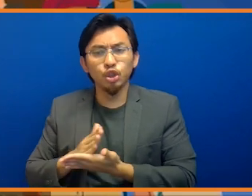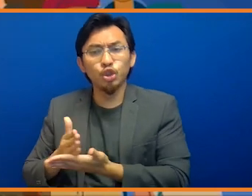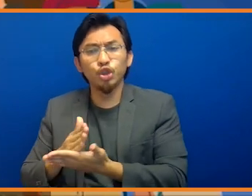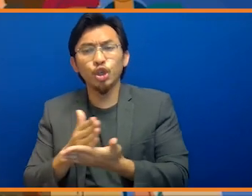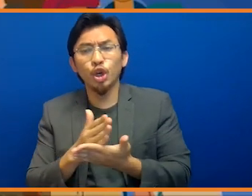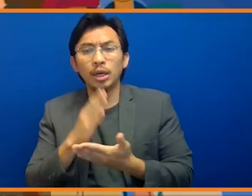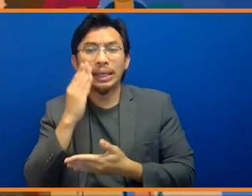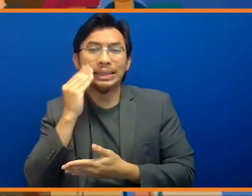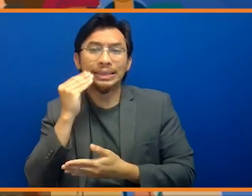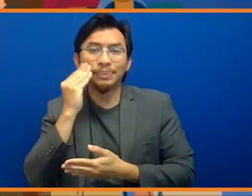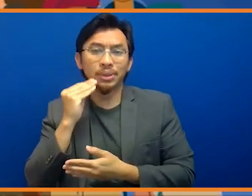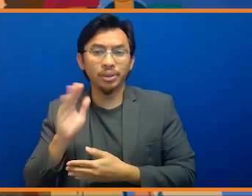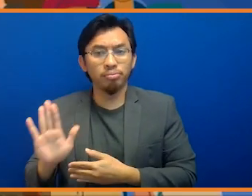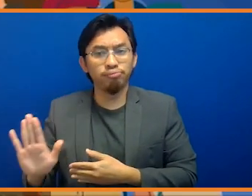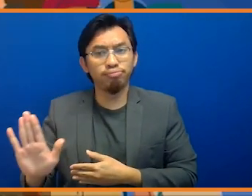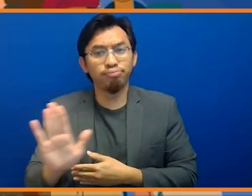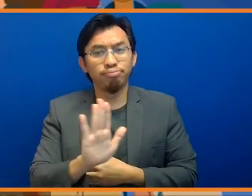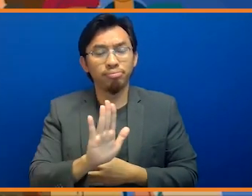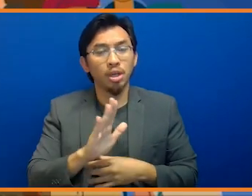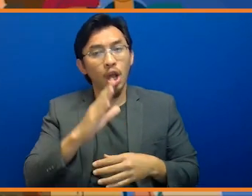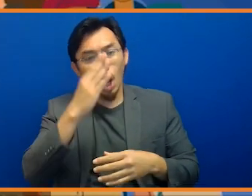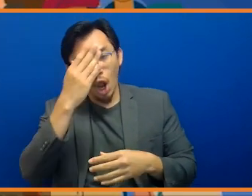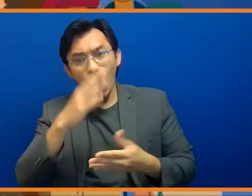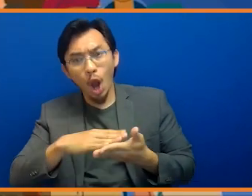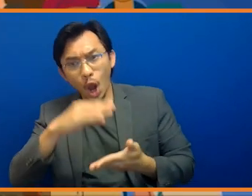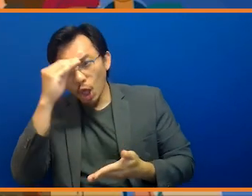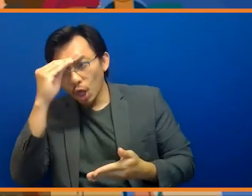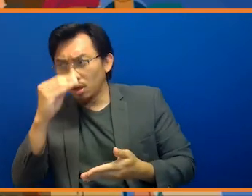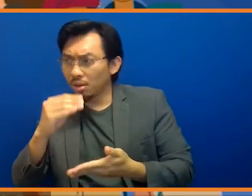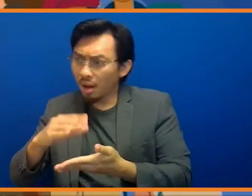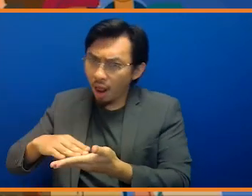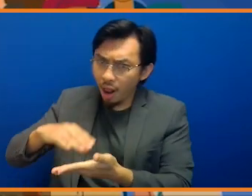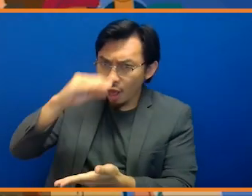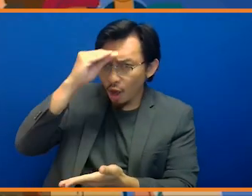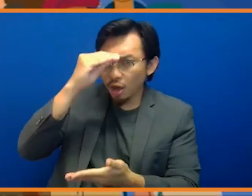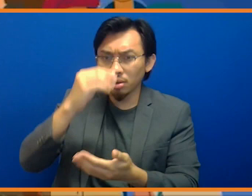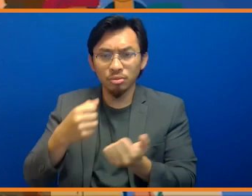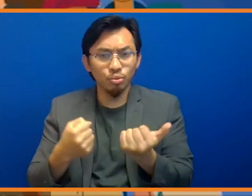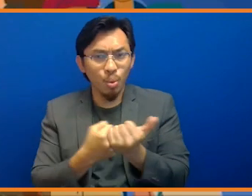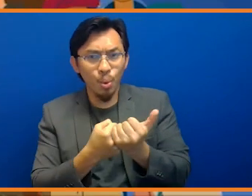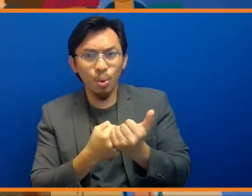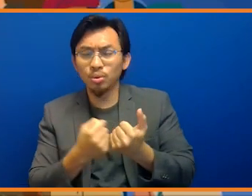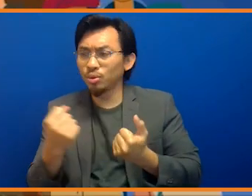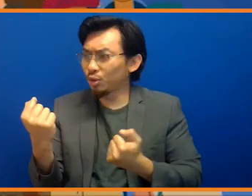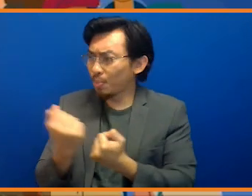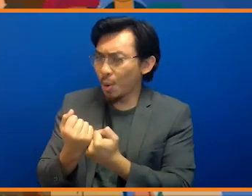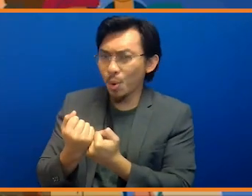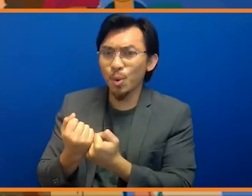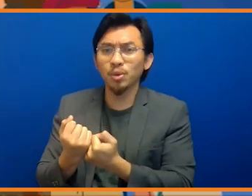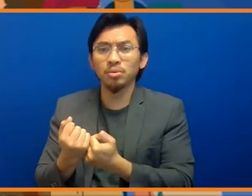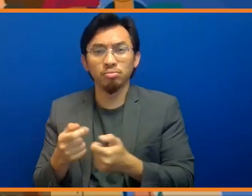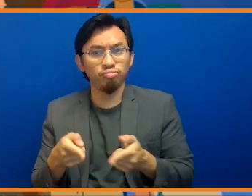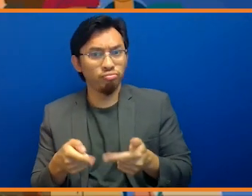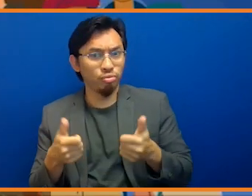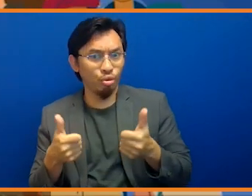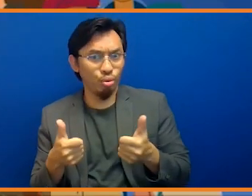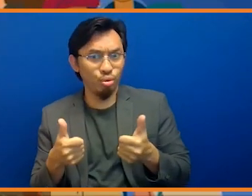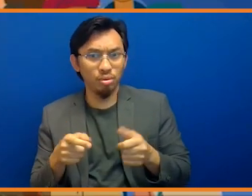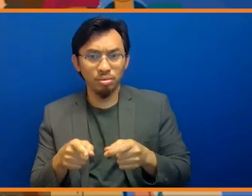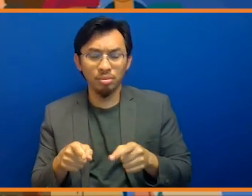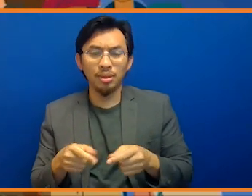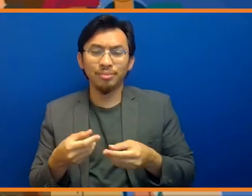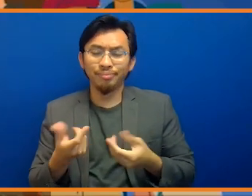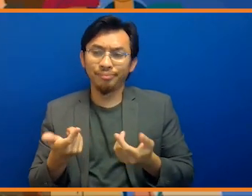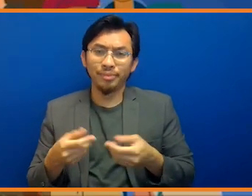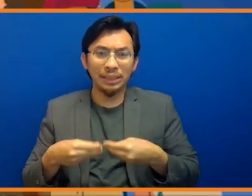the experience of them and learn each other and also support each other. This is good to increase